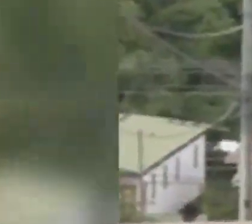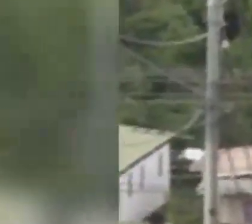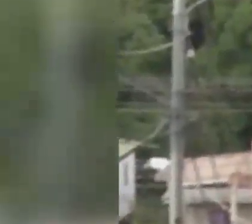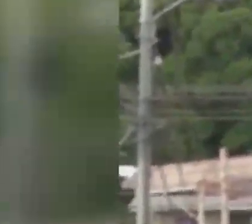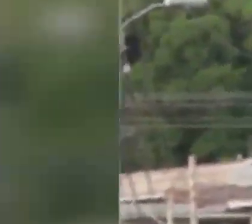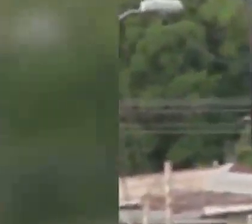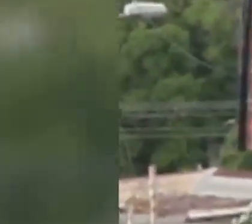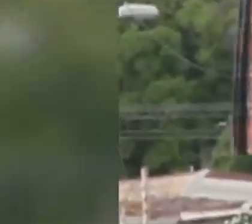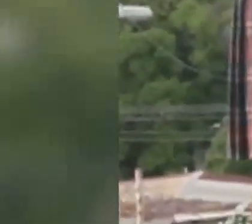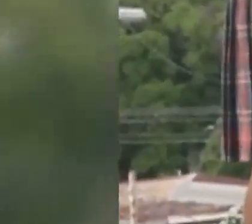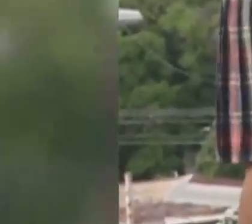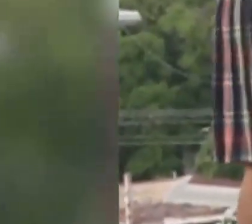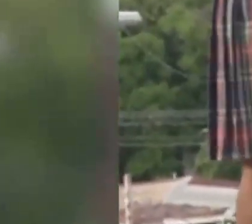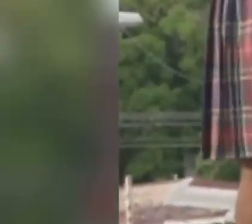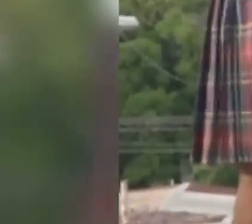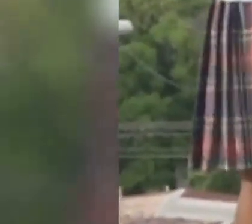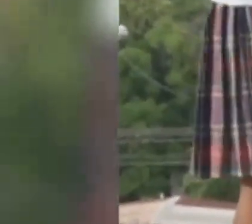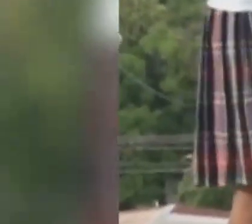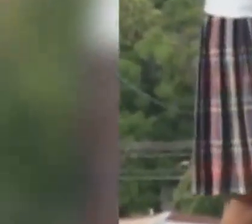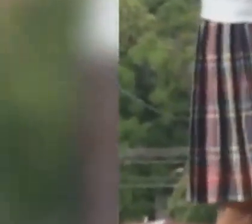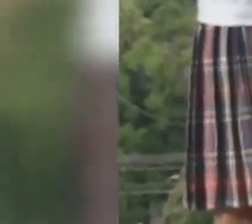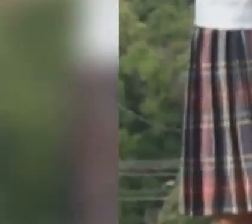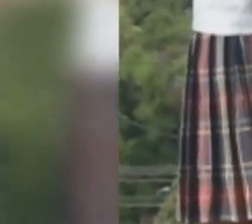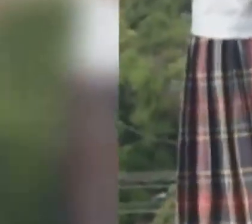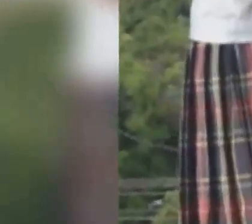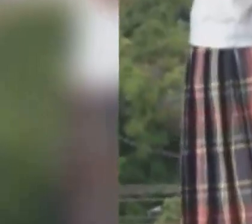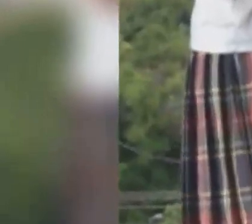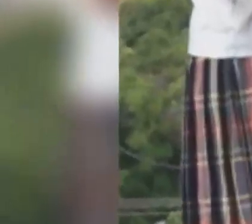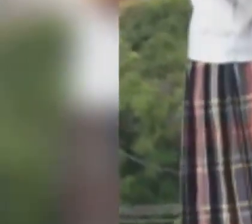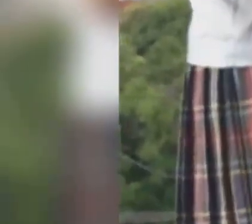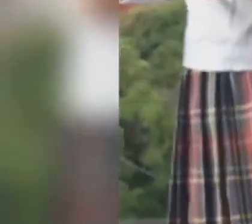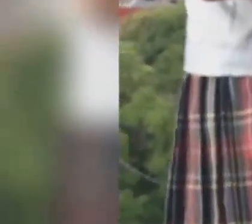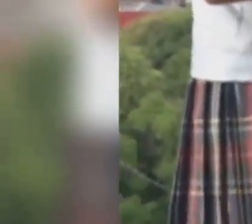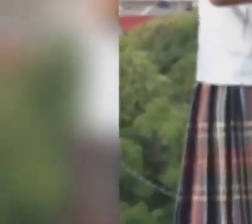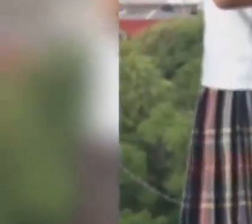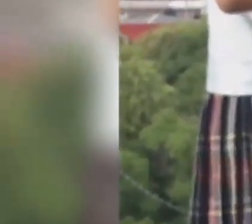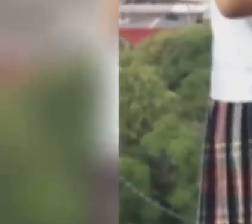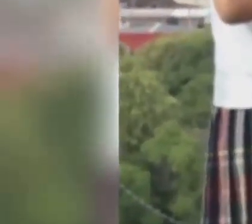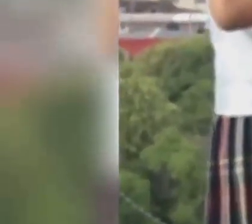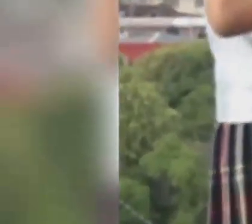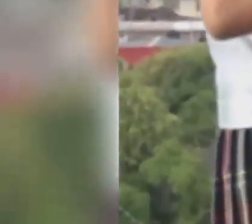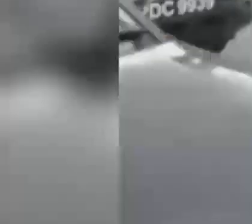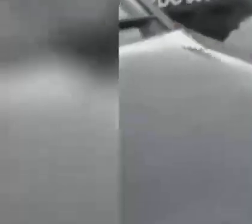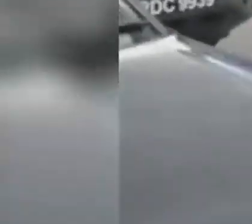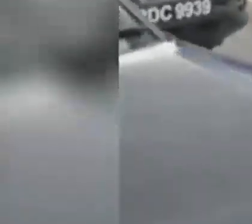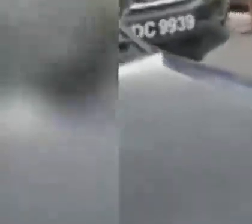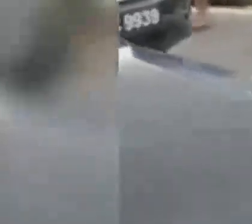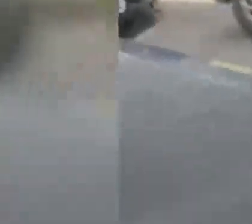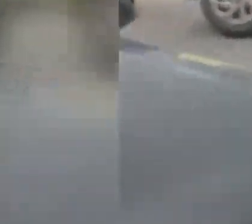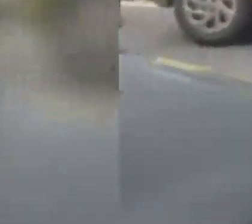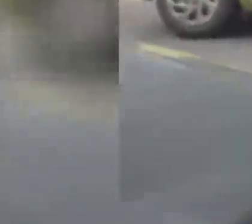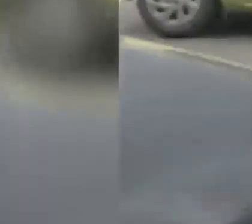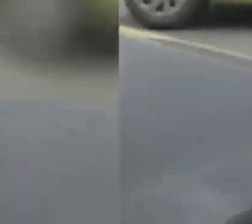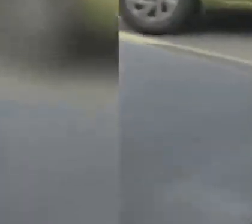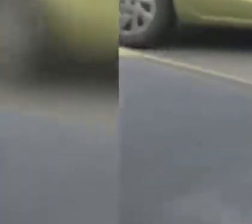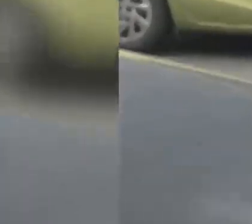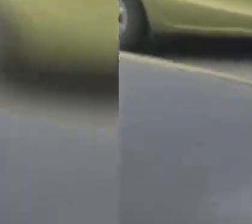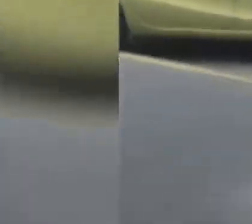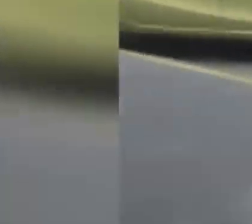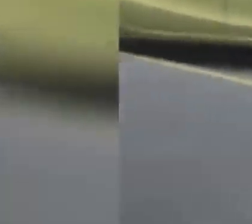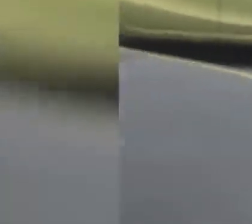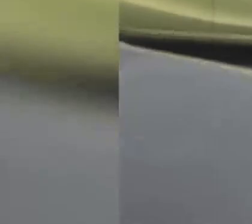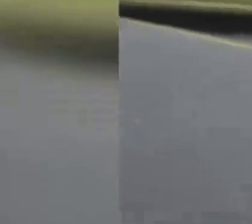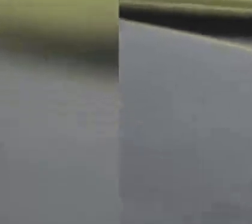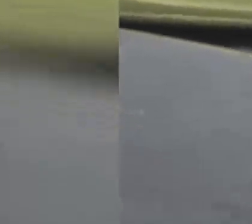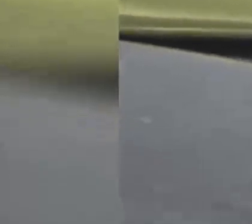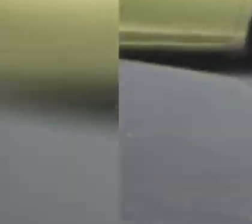very happy to be able to have this exam happen today. It's been an uncertain time for our students. They have not been in school